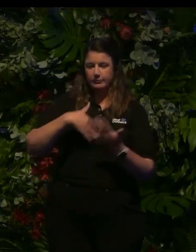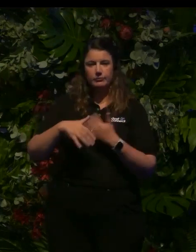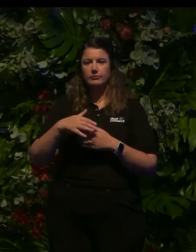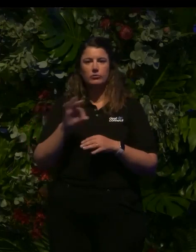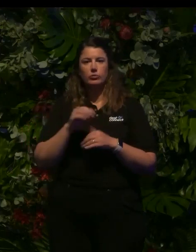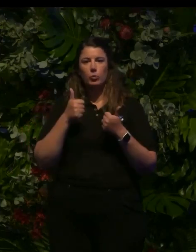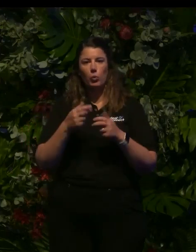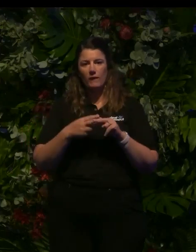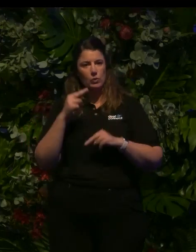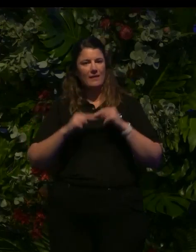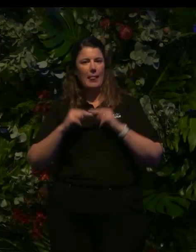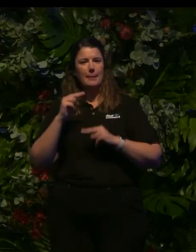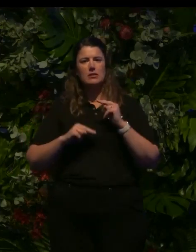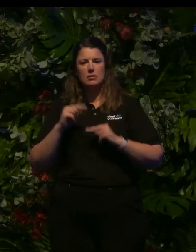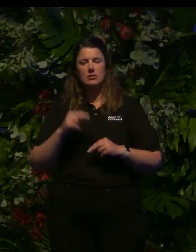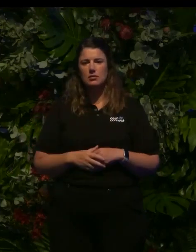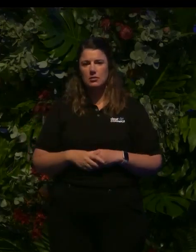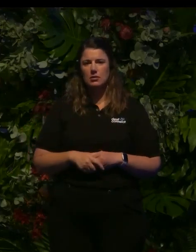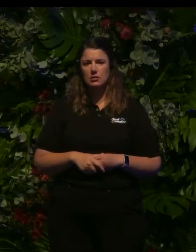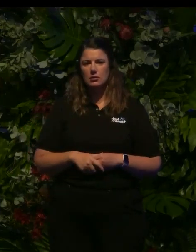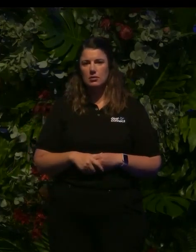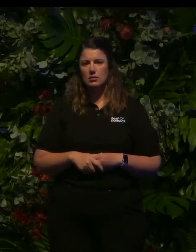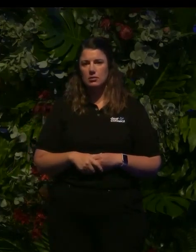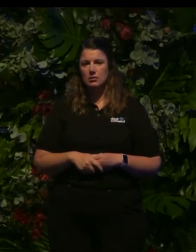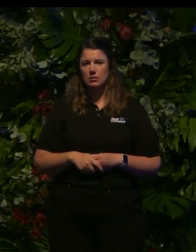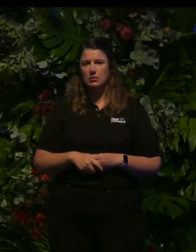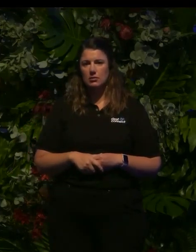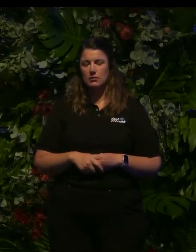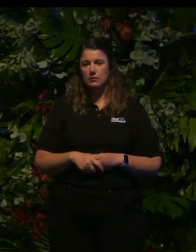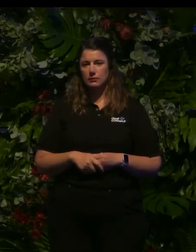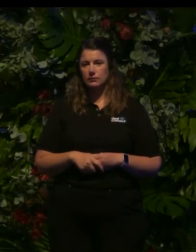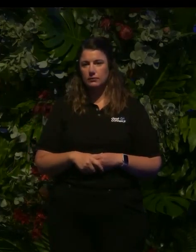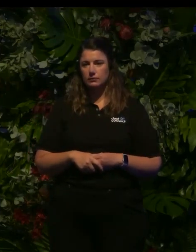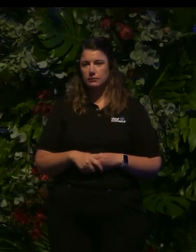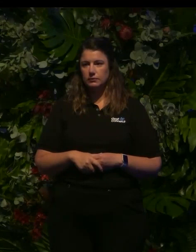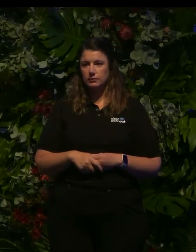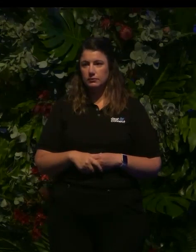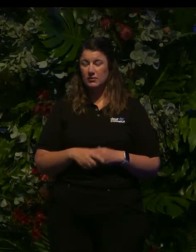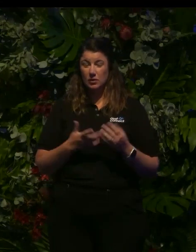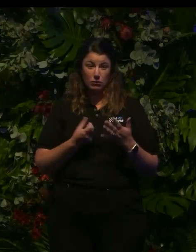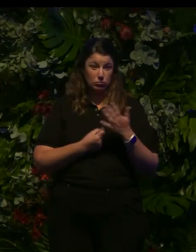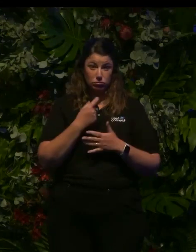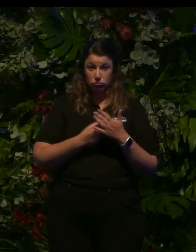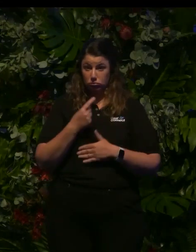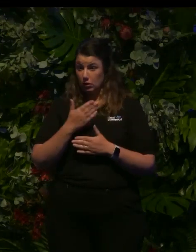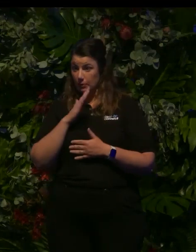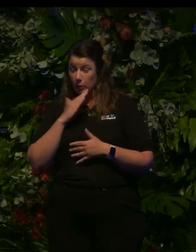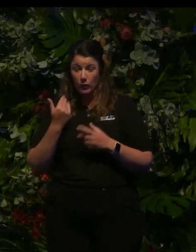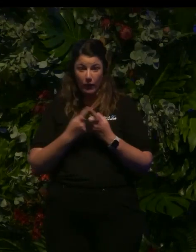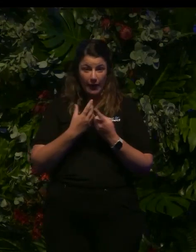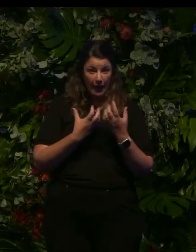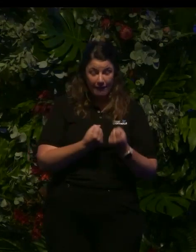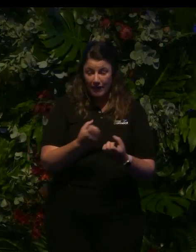good for development. So all this part of beautiful things